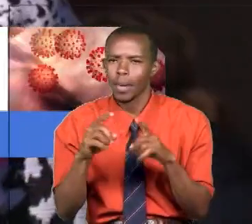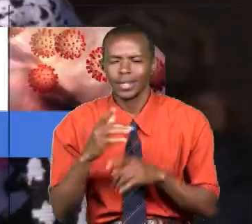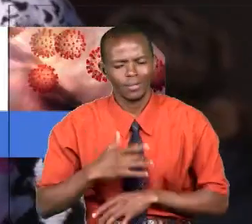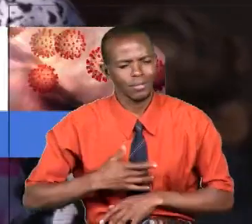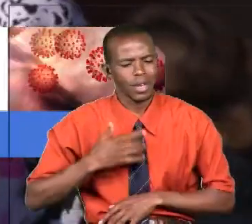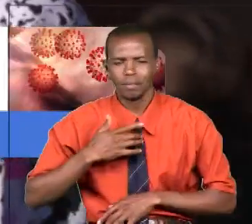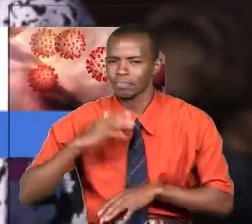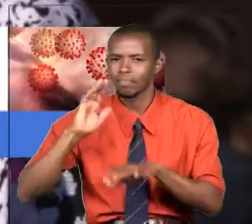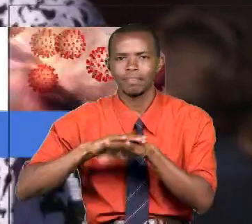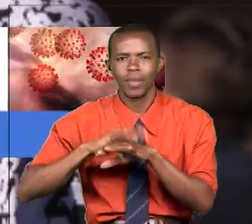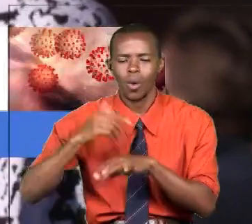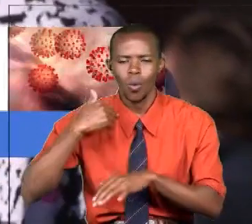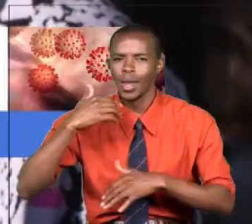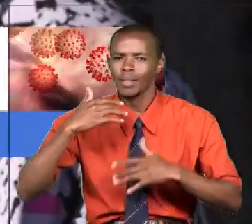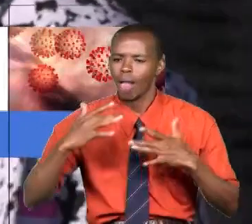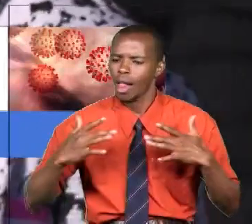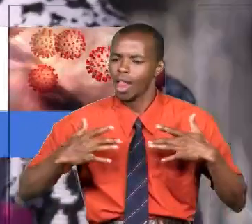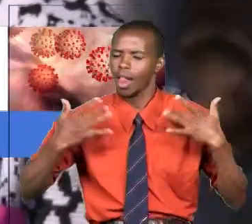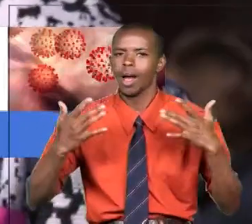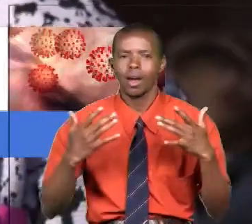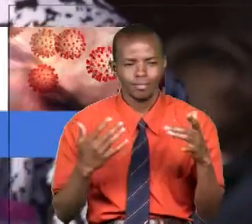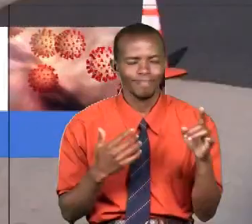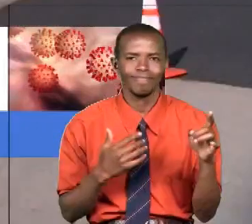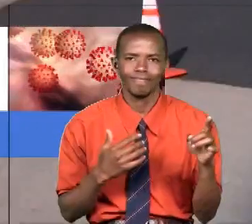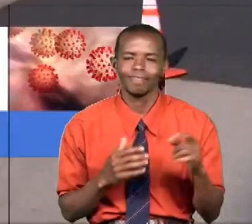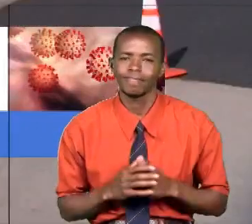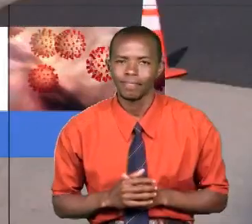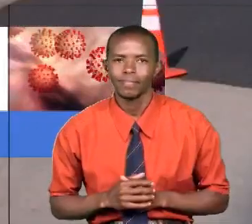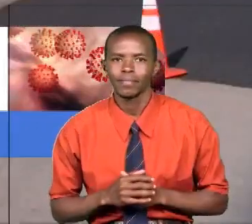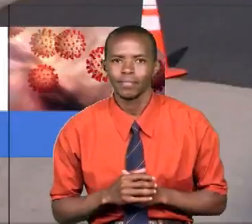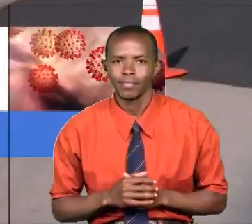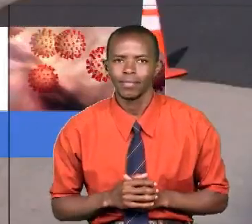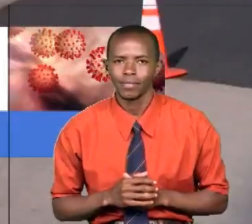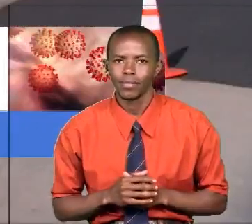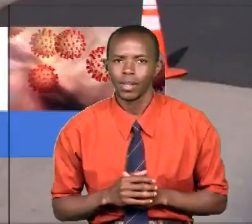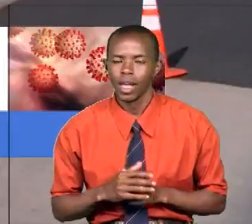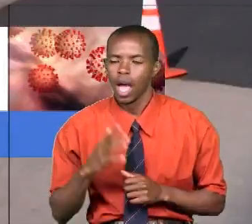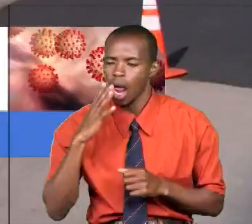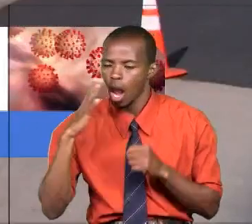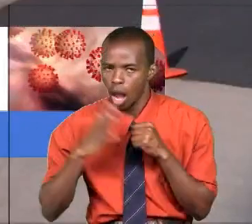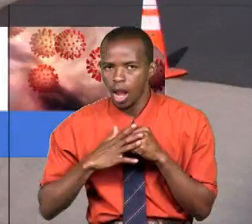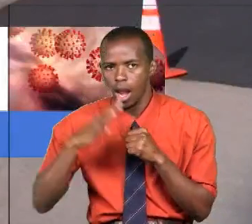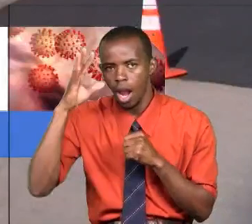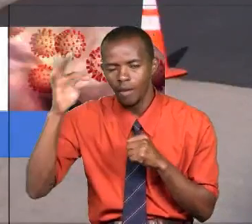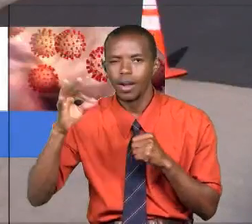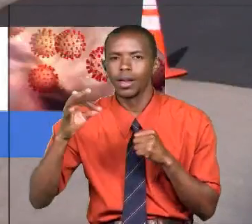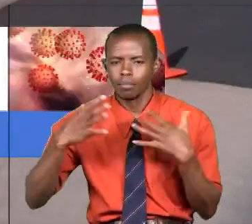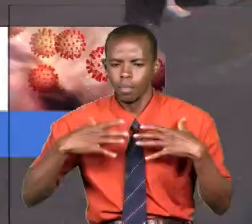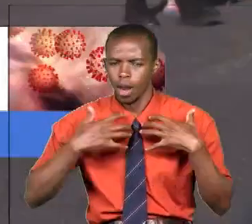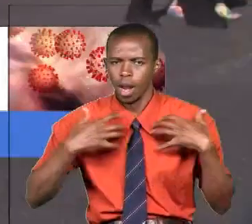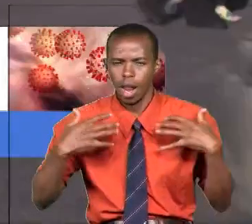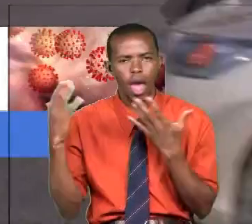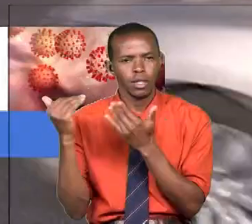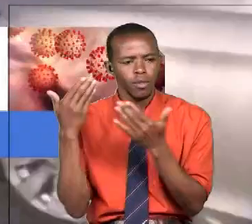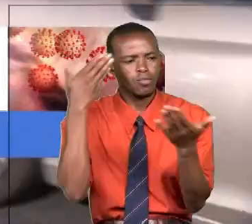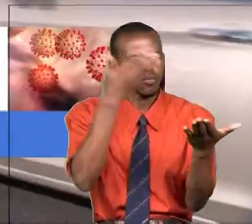You know, we are excited that we are able to hold somebody else's hand. With 900 more Afghan refugees expected in Colorado